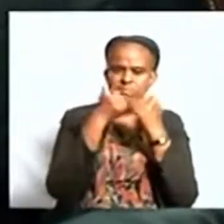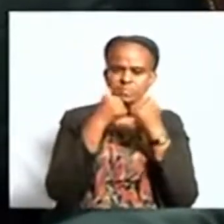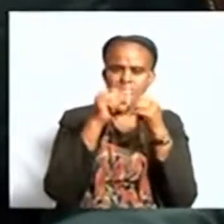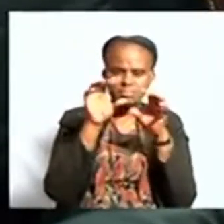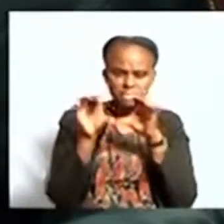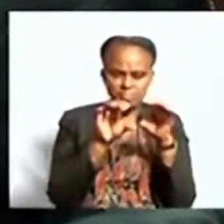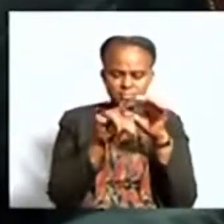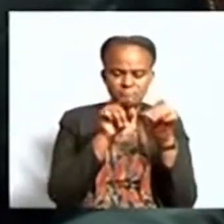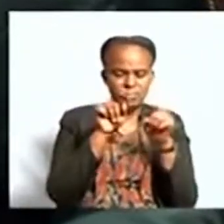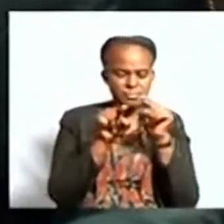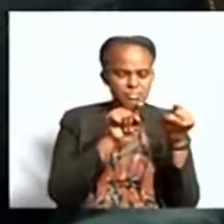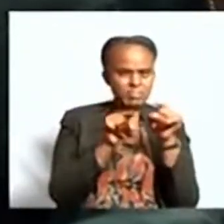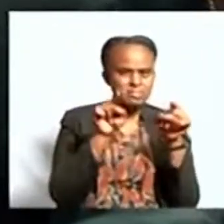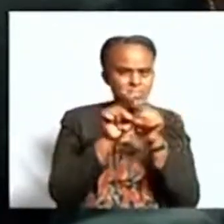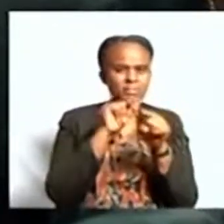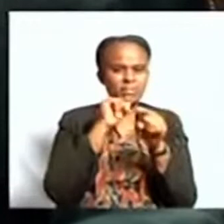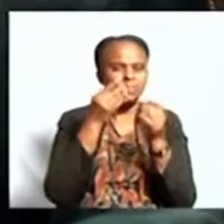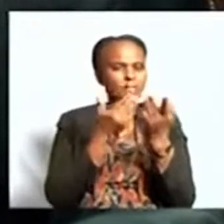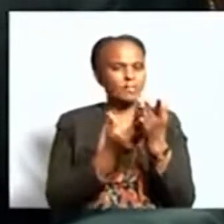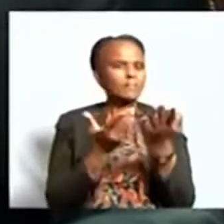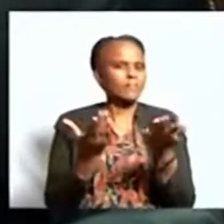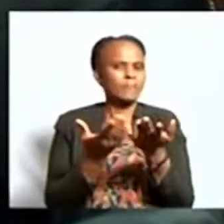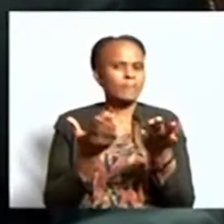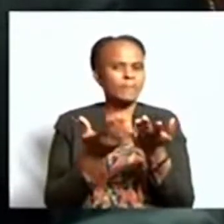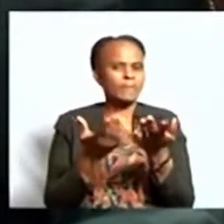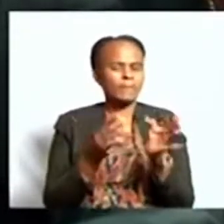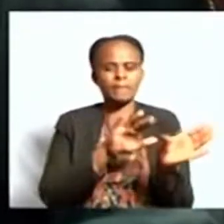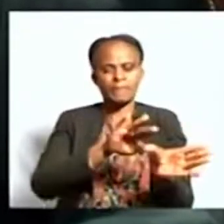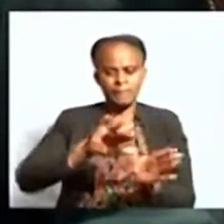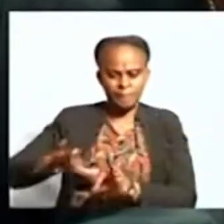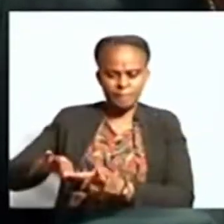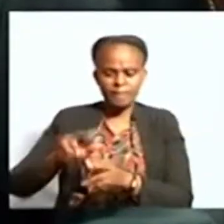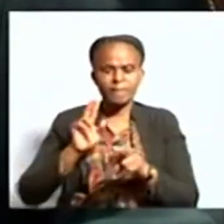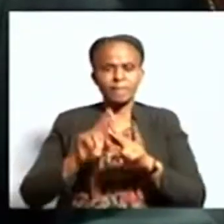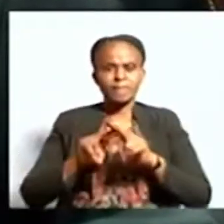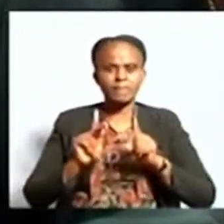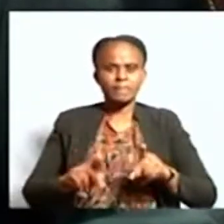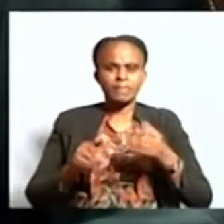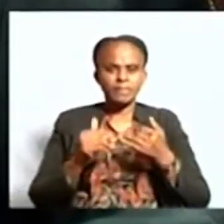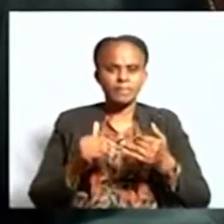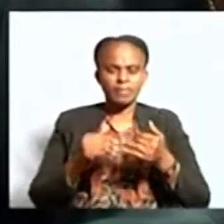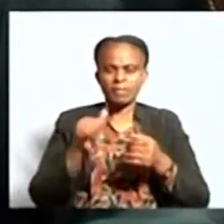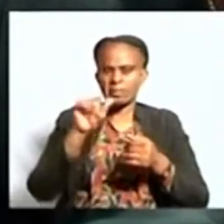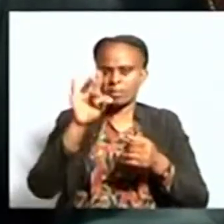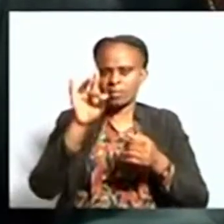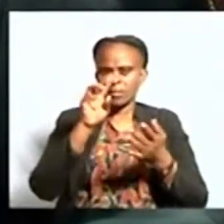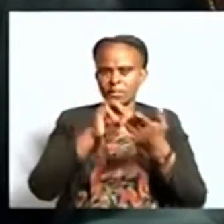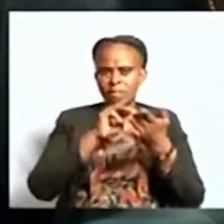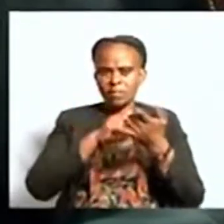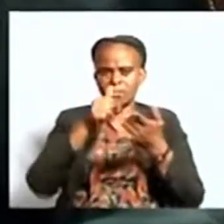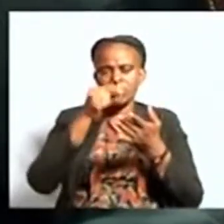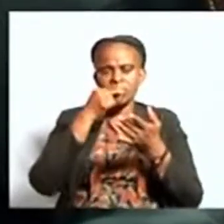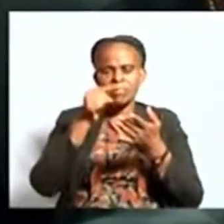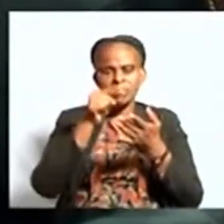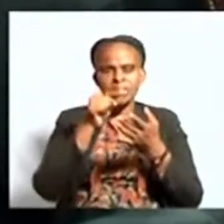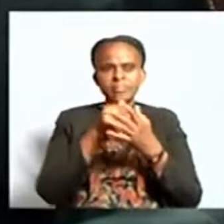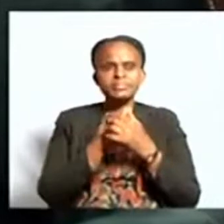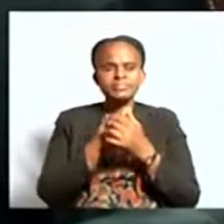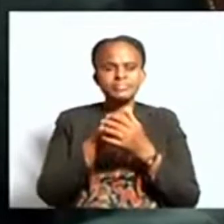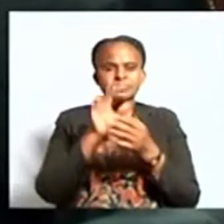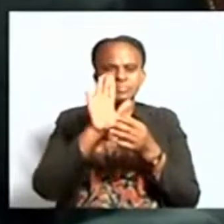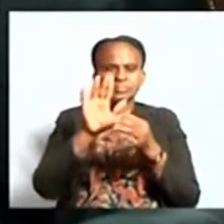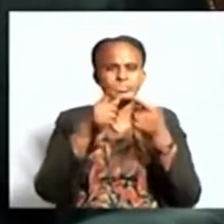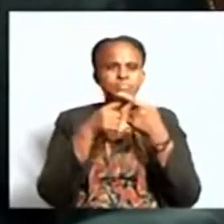this and that, they are not here. Coming back, Chair, to the 18 million they are claiming that's the